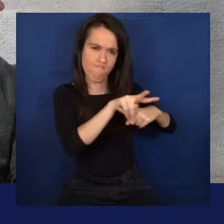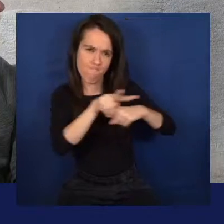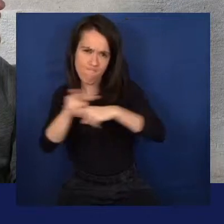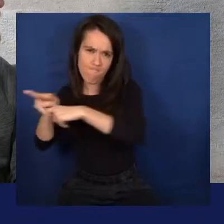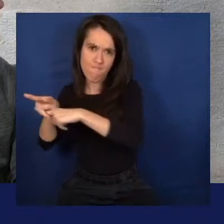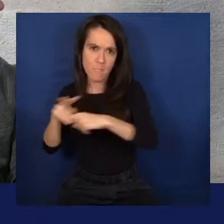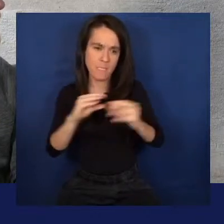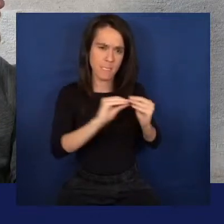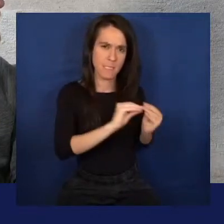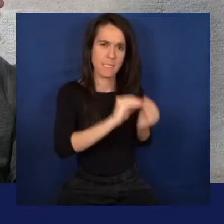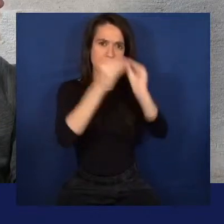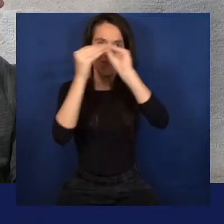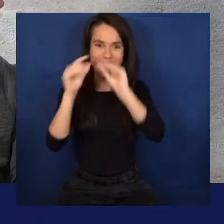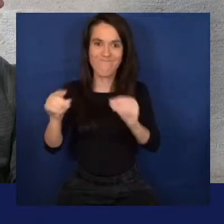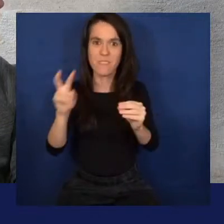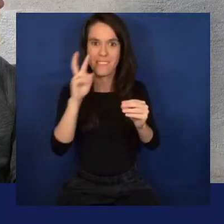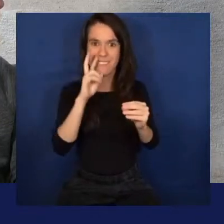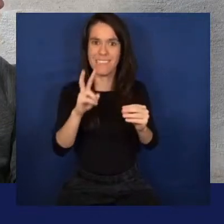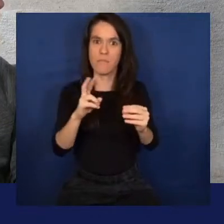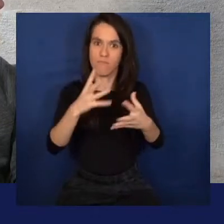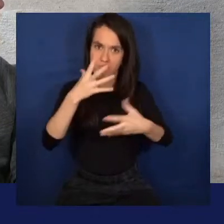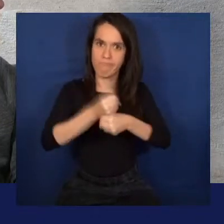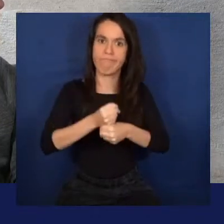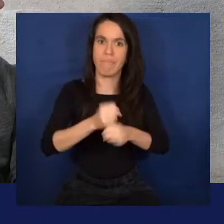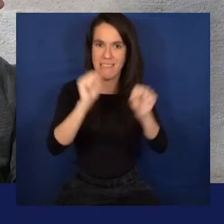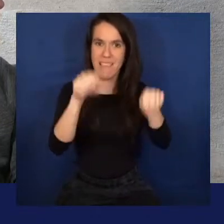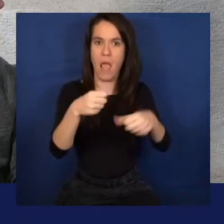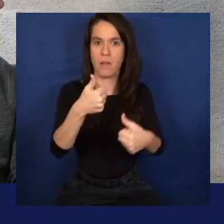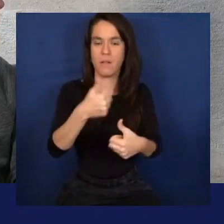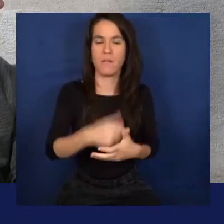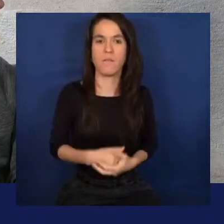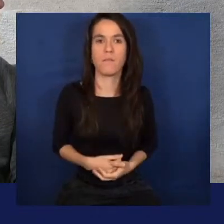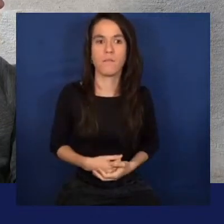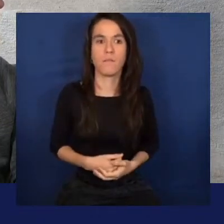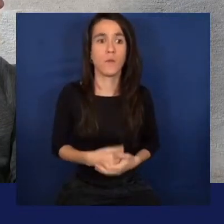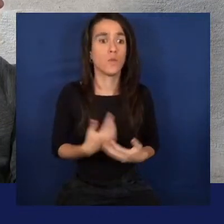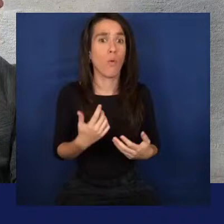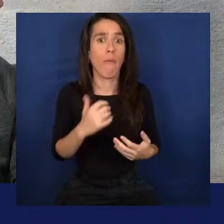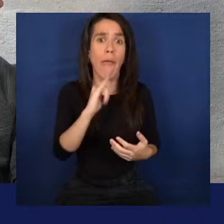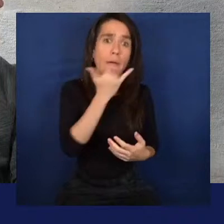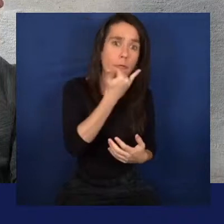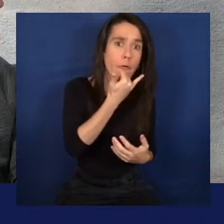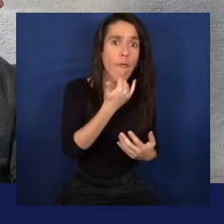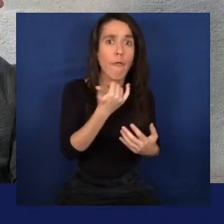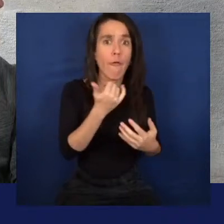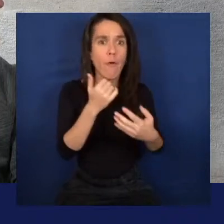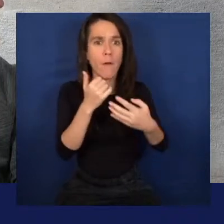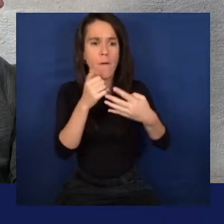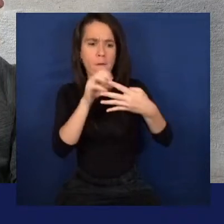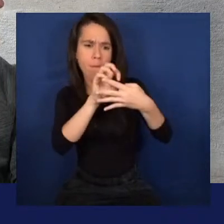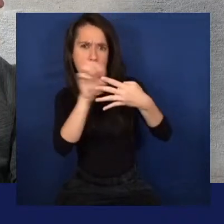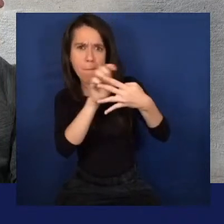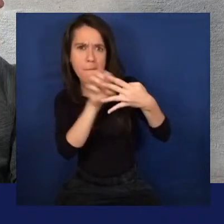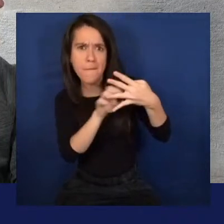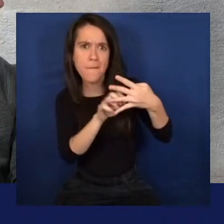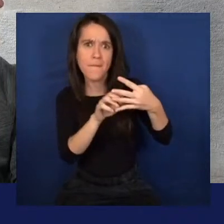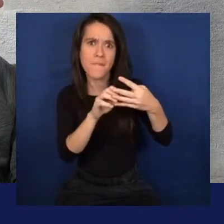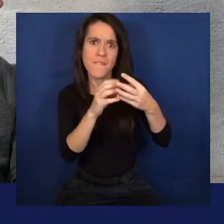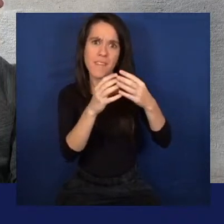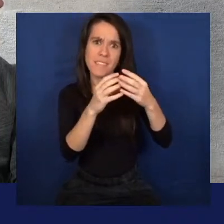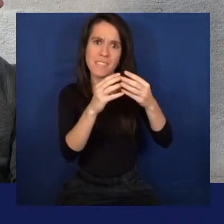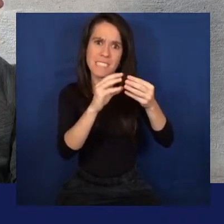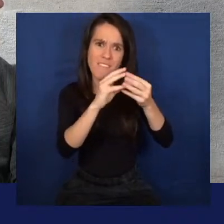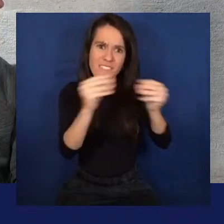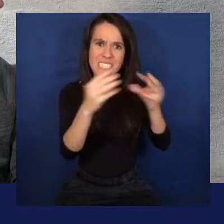That's the trade we're going to make. The aerospace engineering field still innovates slowly,